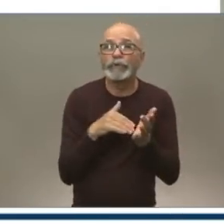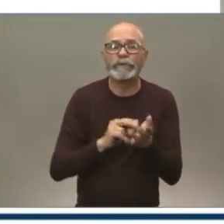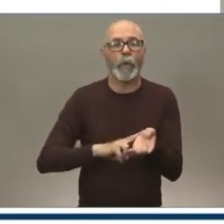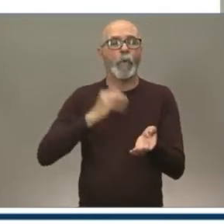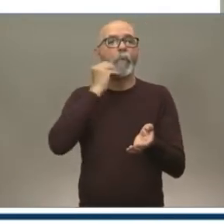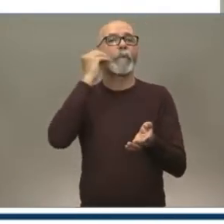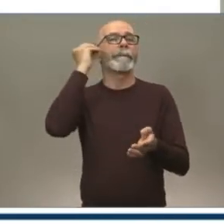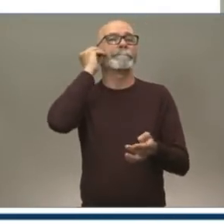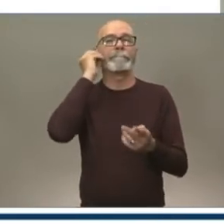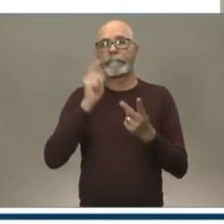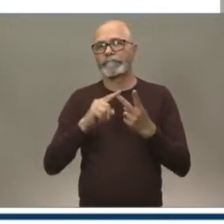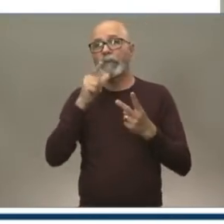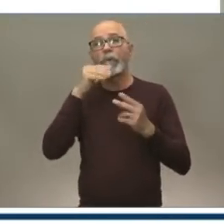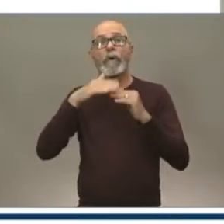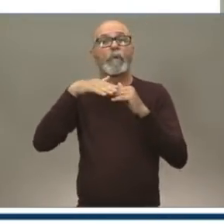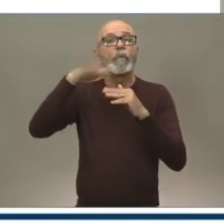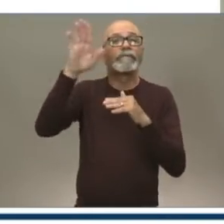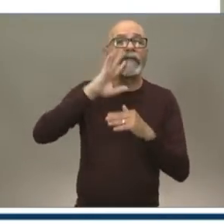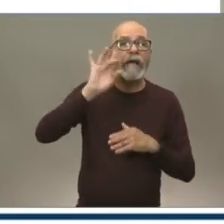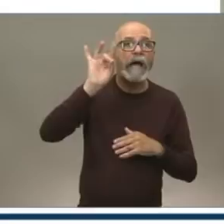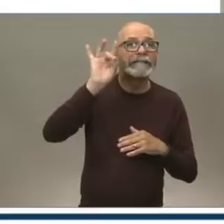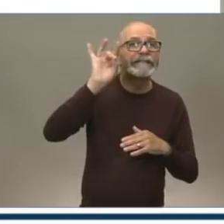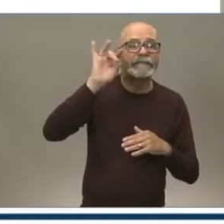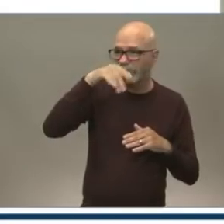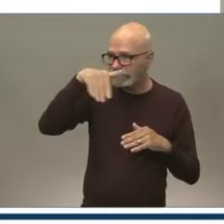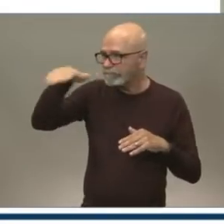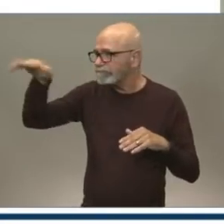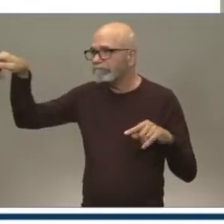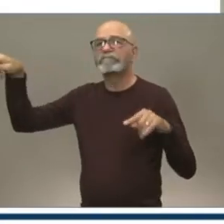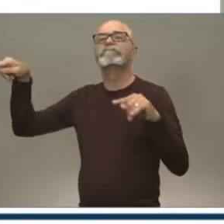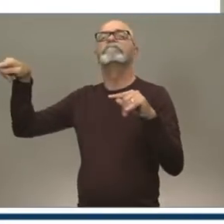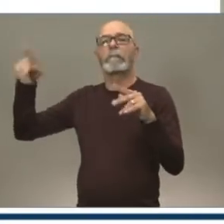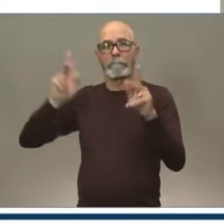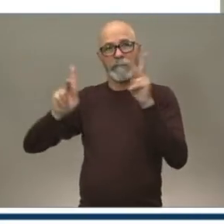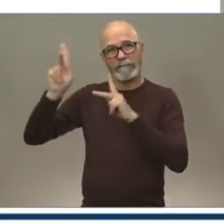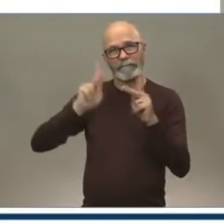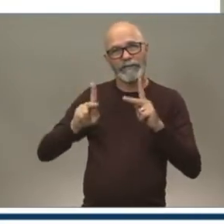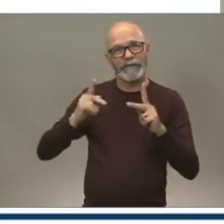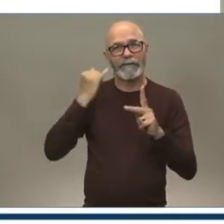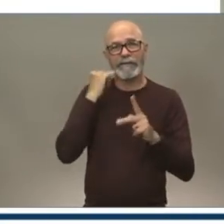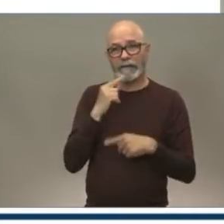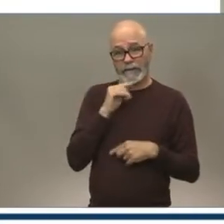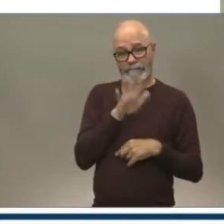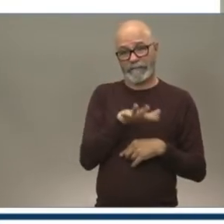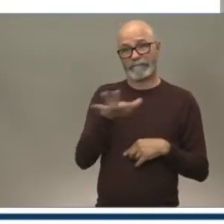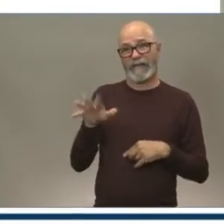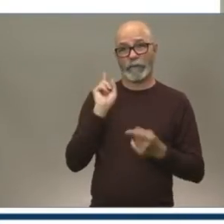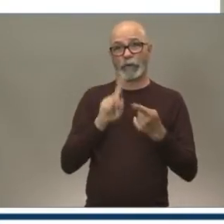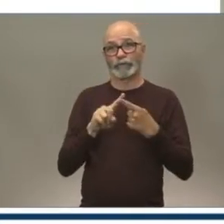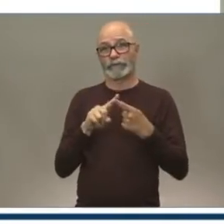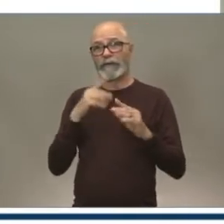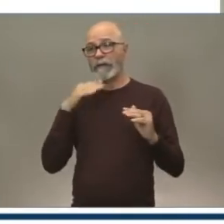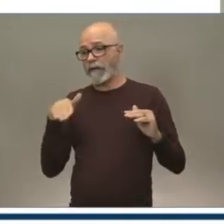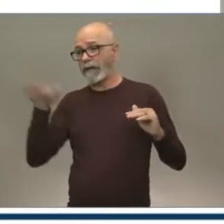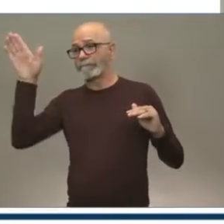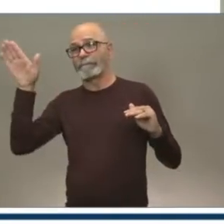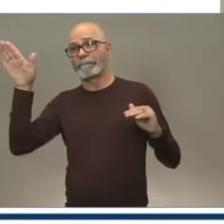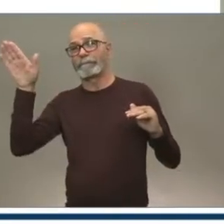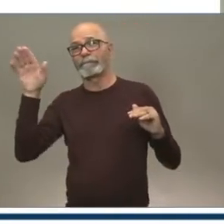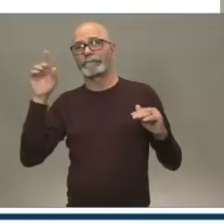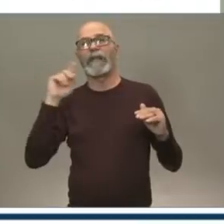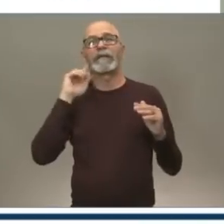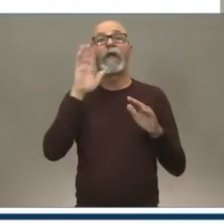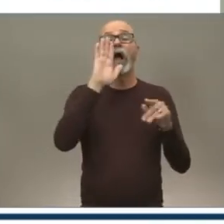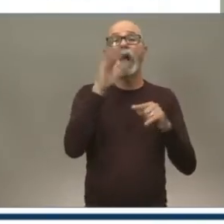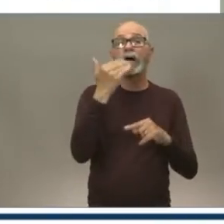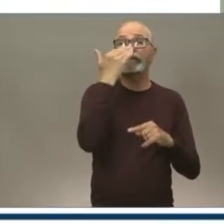80. We held outreach clinics for people and elders age 55 and older in African Nova Scotian communities and the 13